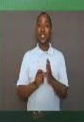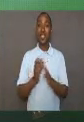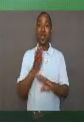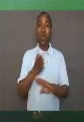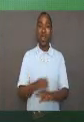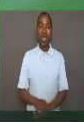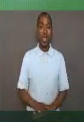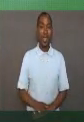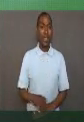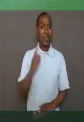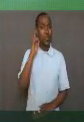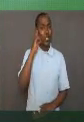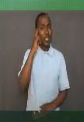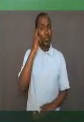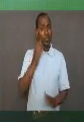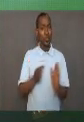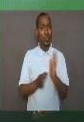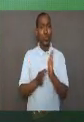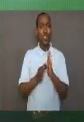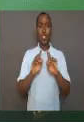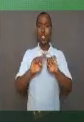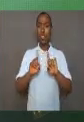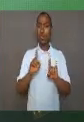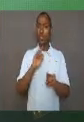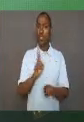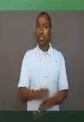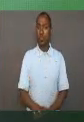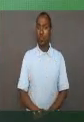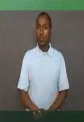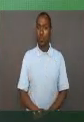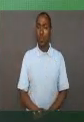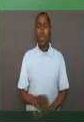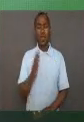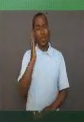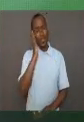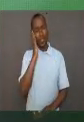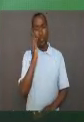you think the number would be different when you are asleep?